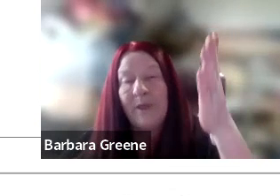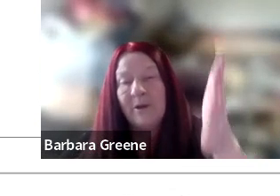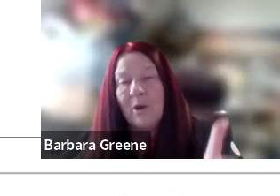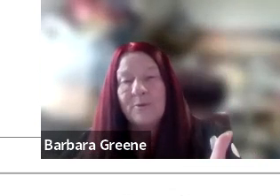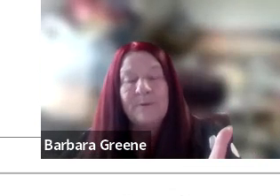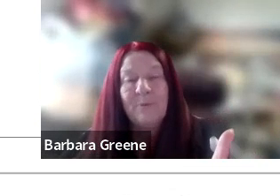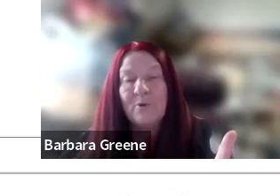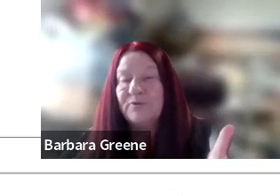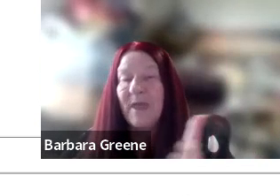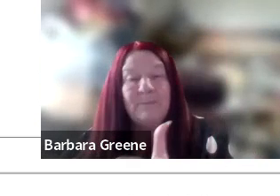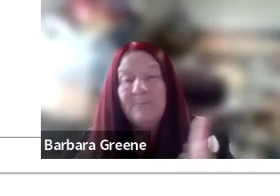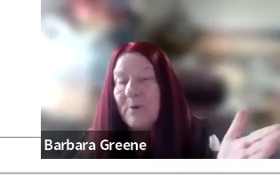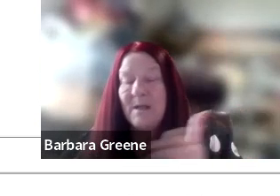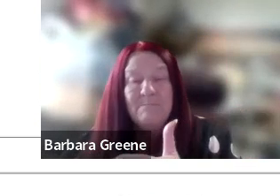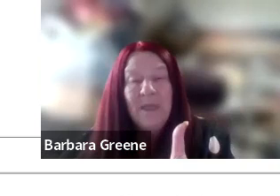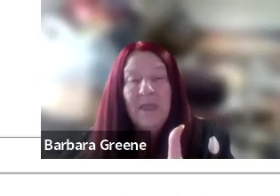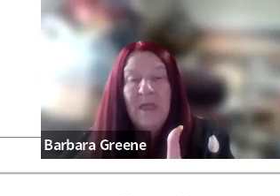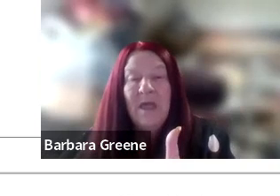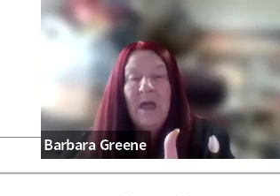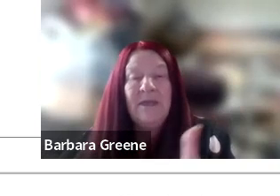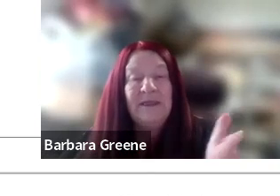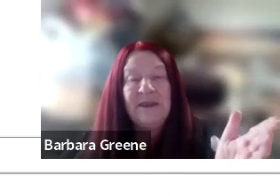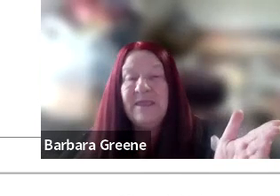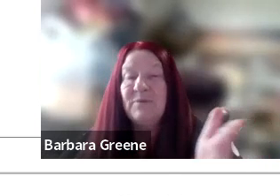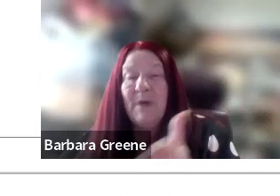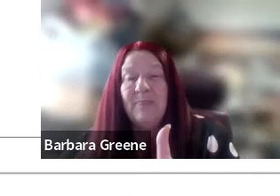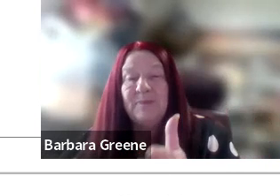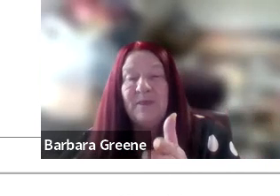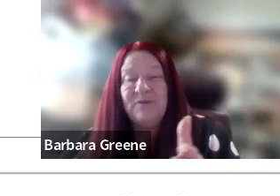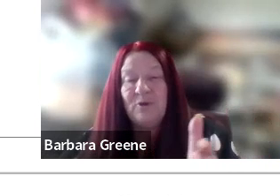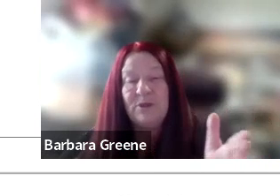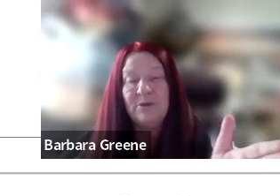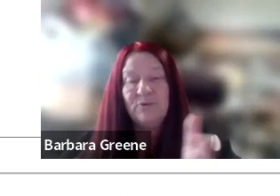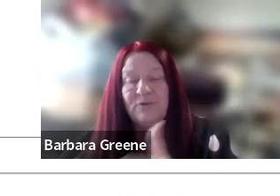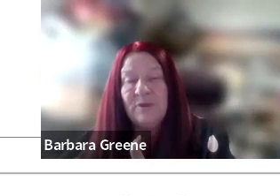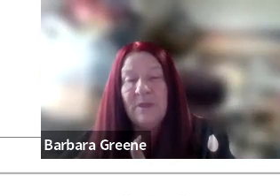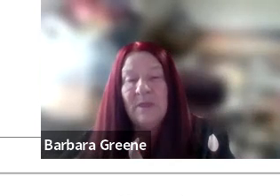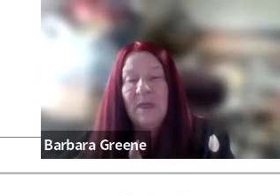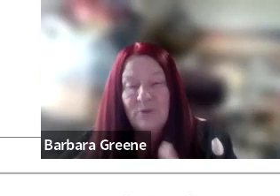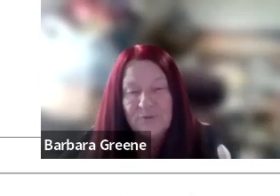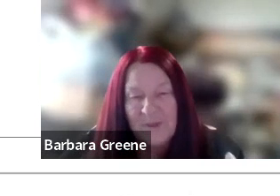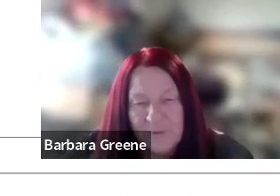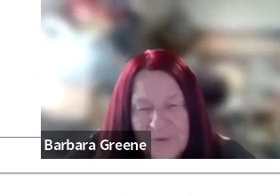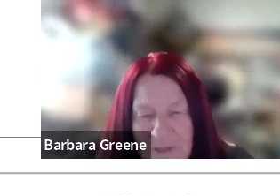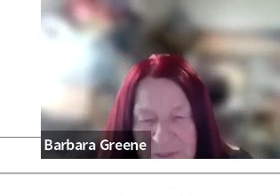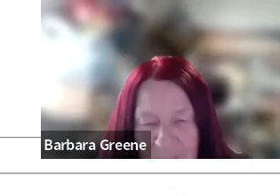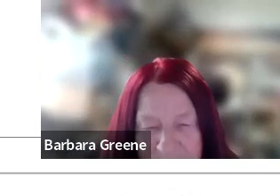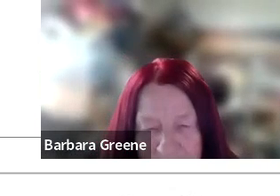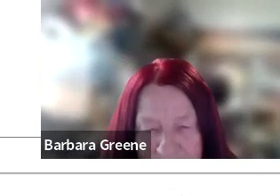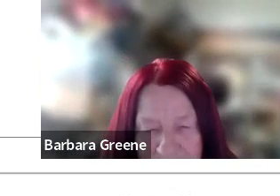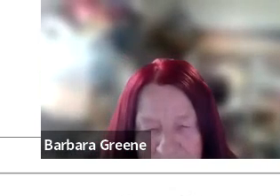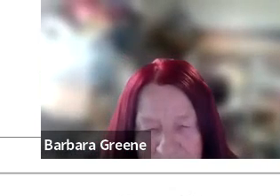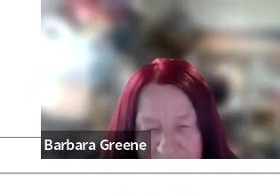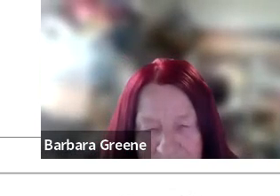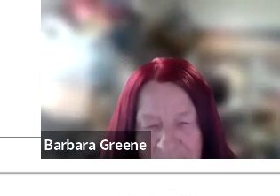at where are the referrals coming from on any given month of these 2 years. You can see we're still in